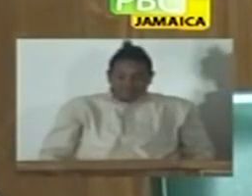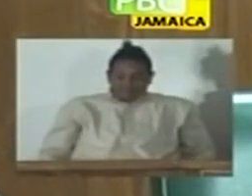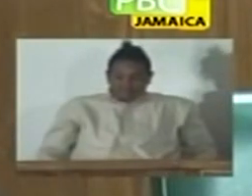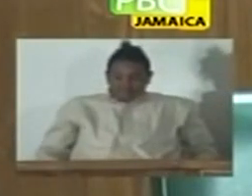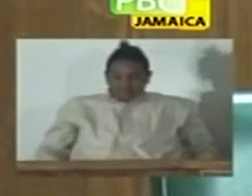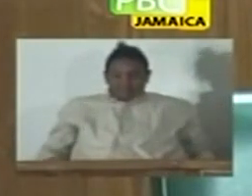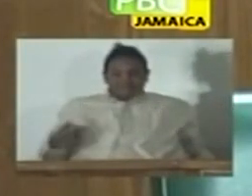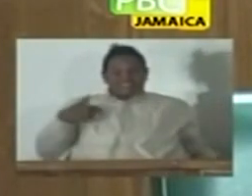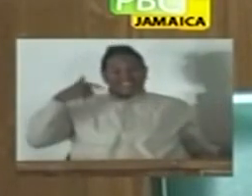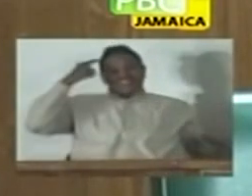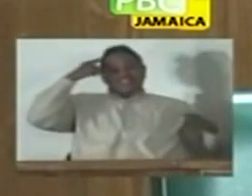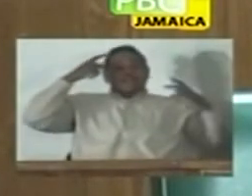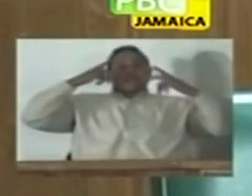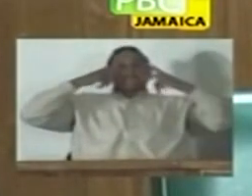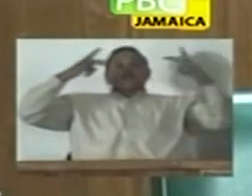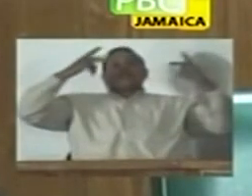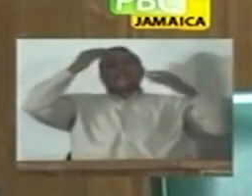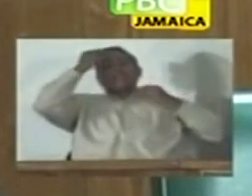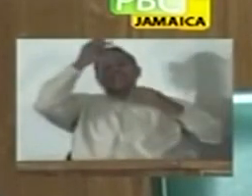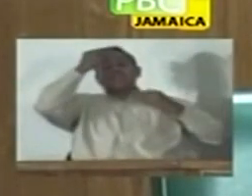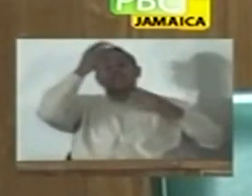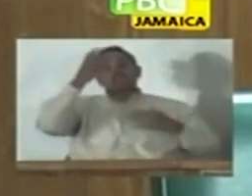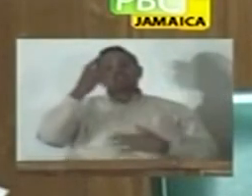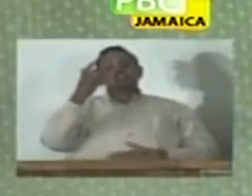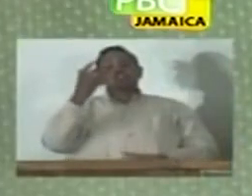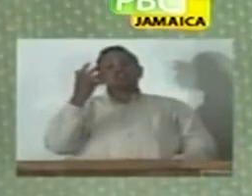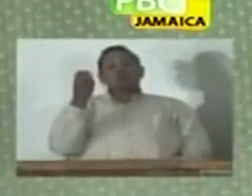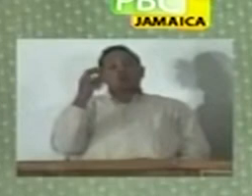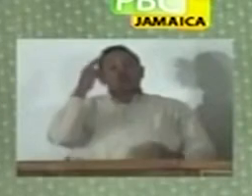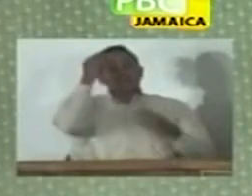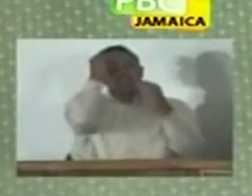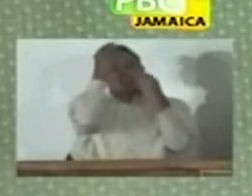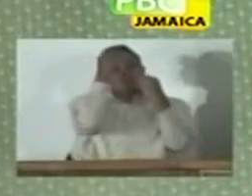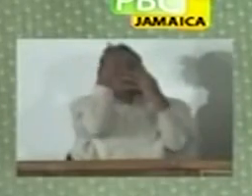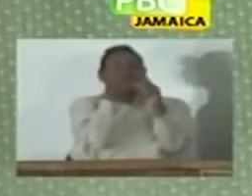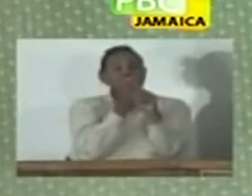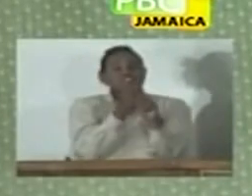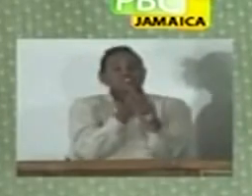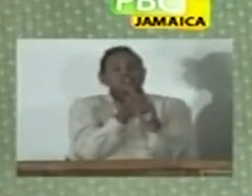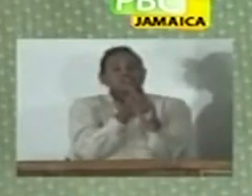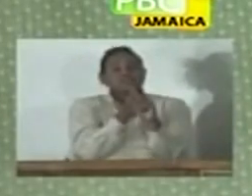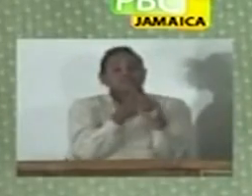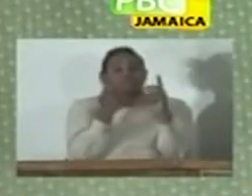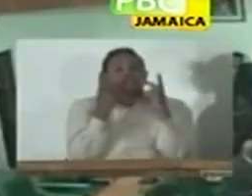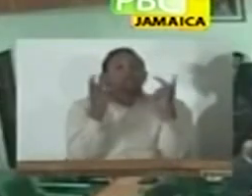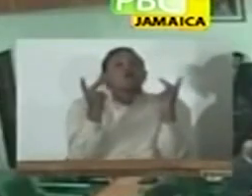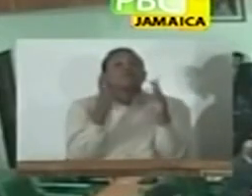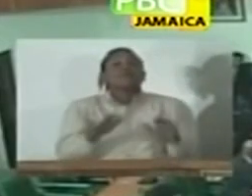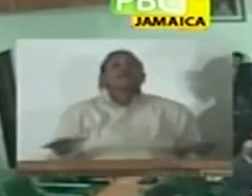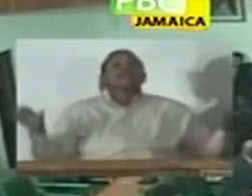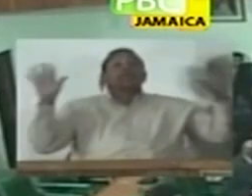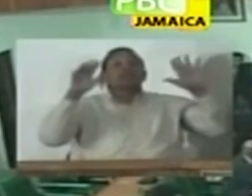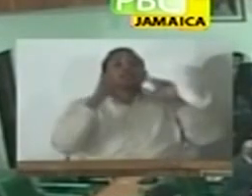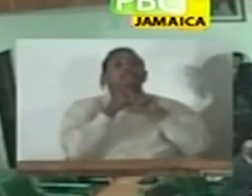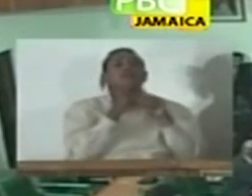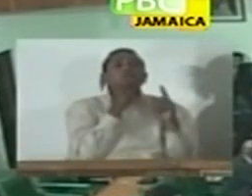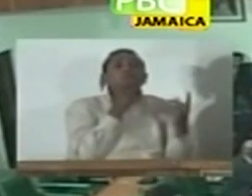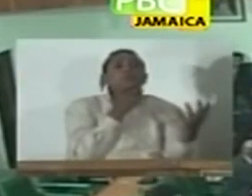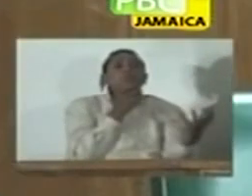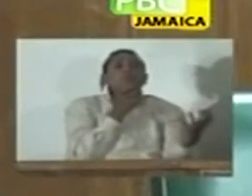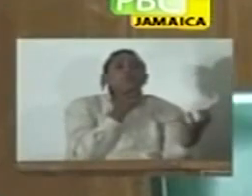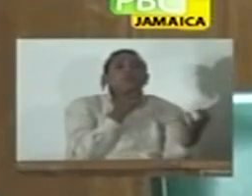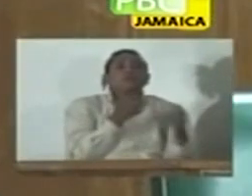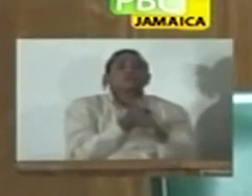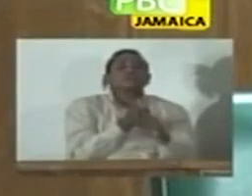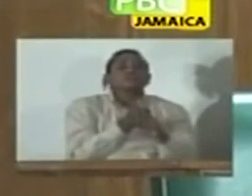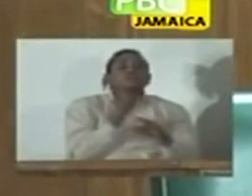public information, or information that the public would want,